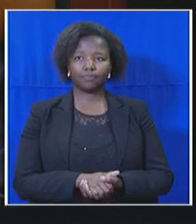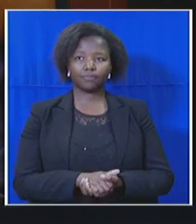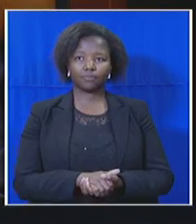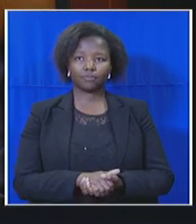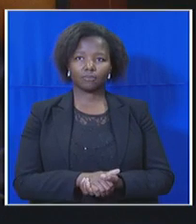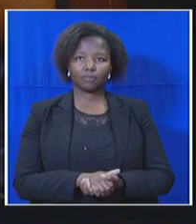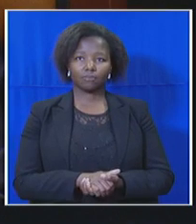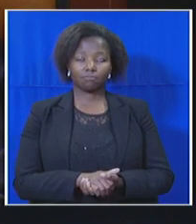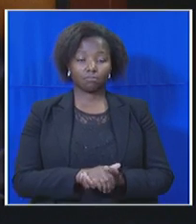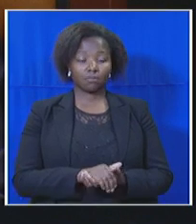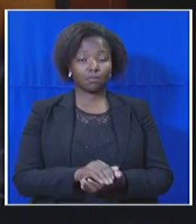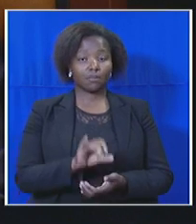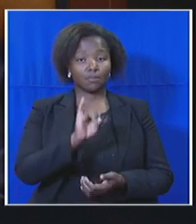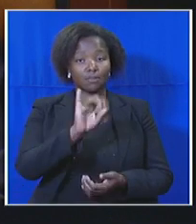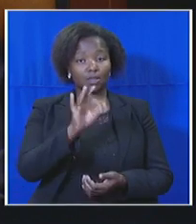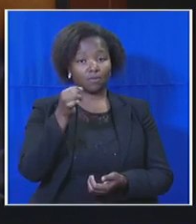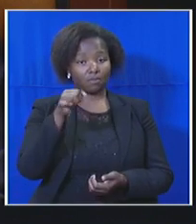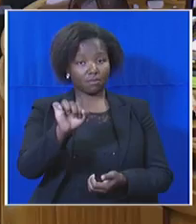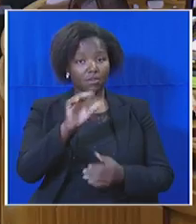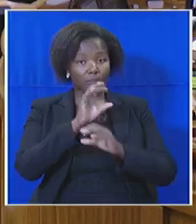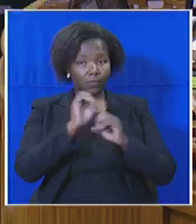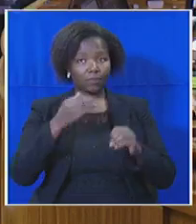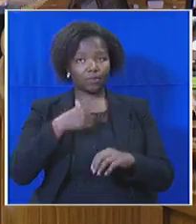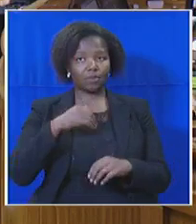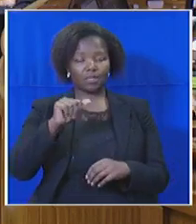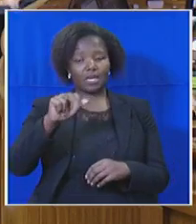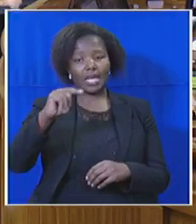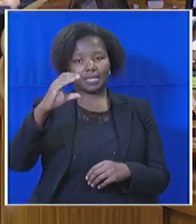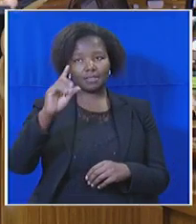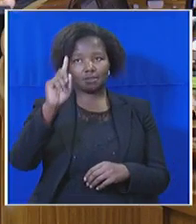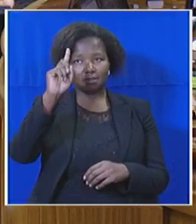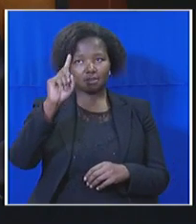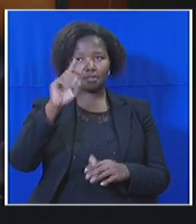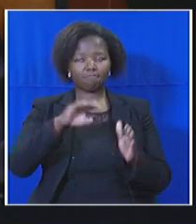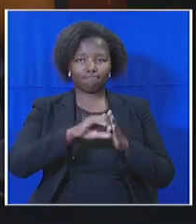If there are no objections, I put the motion. The ANC objects.